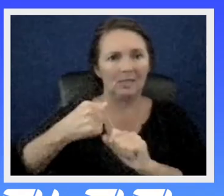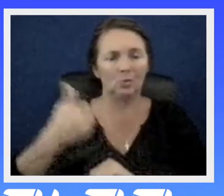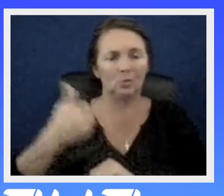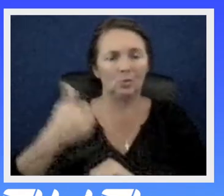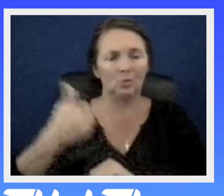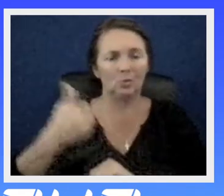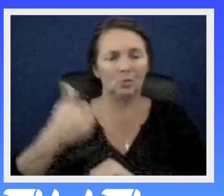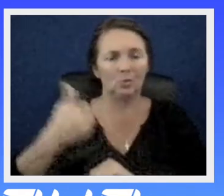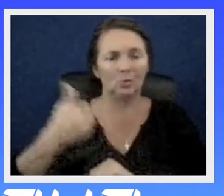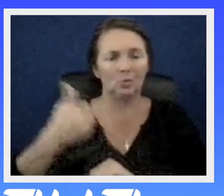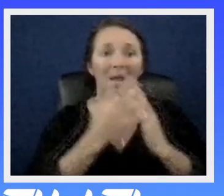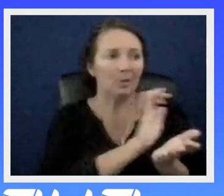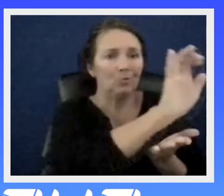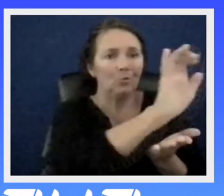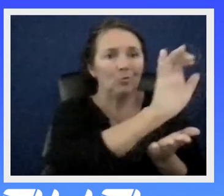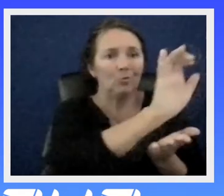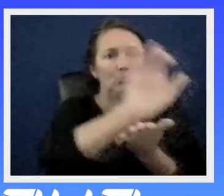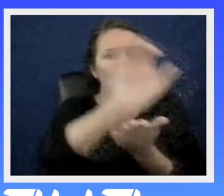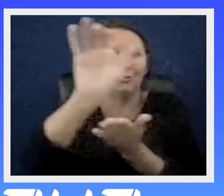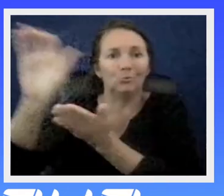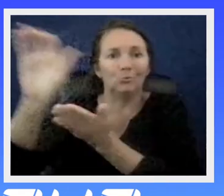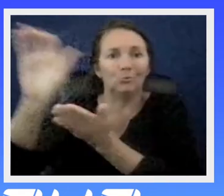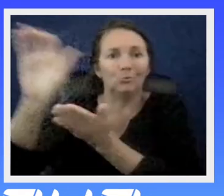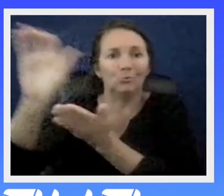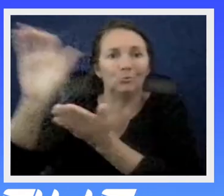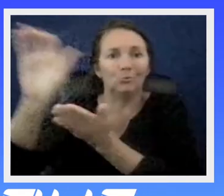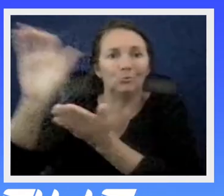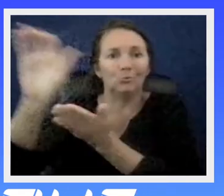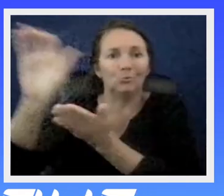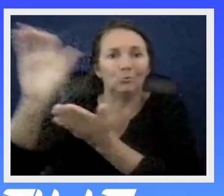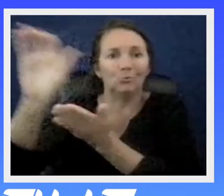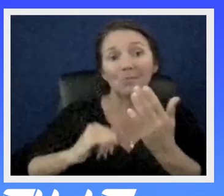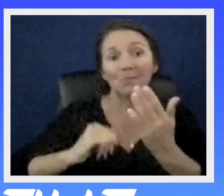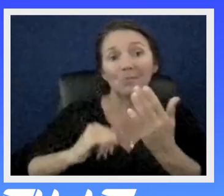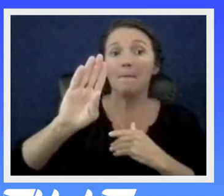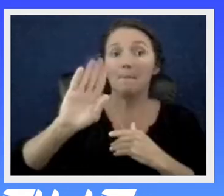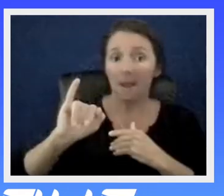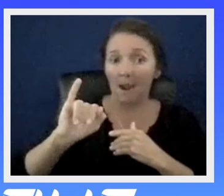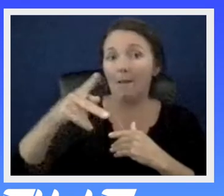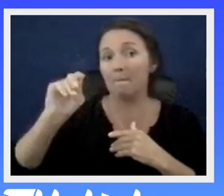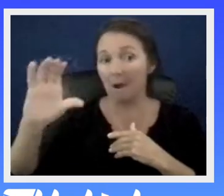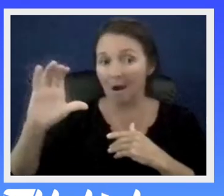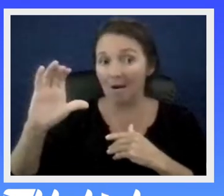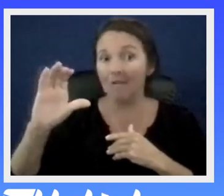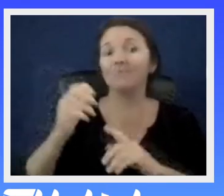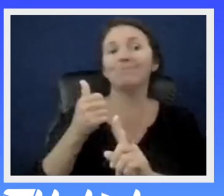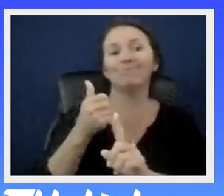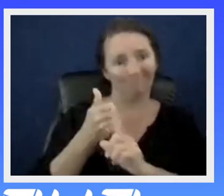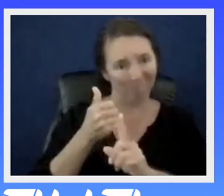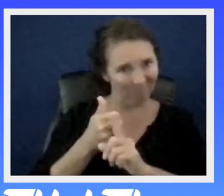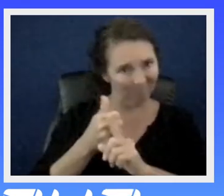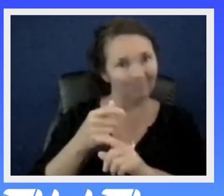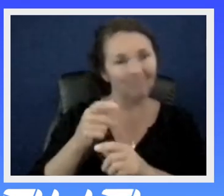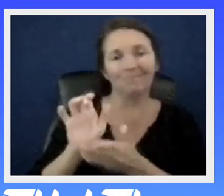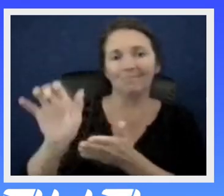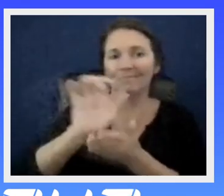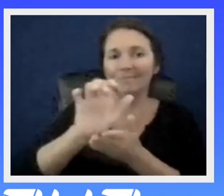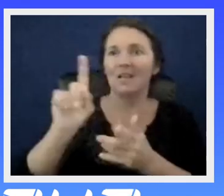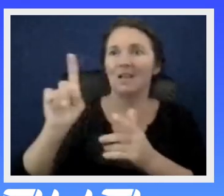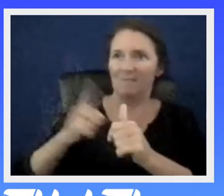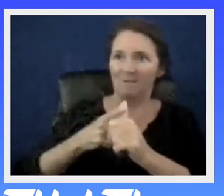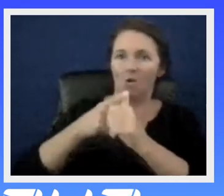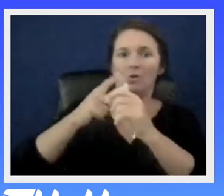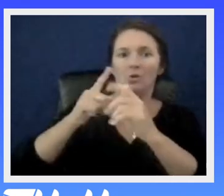out. Artists, especially BIPOC artists, are often the first in an area to stabilize a community,